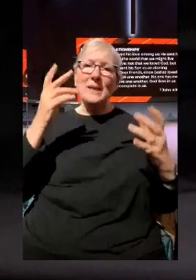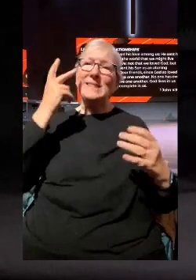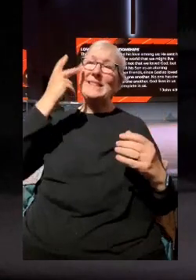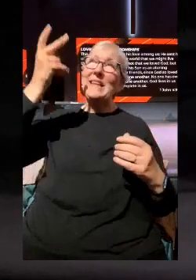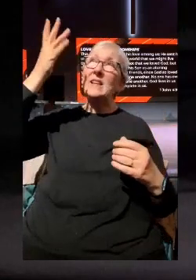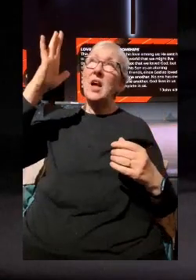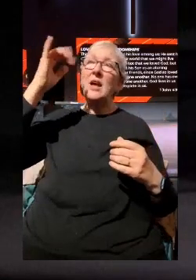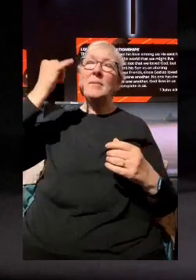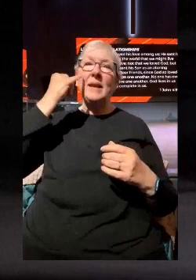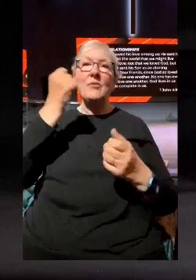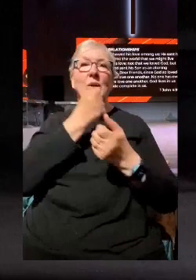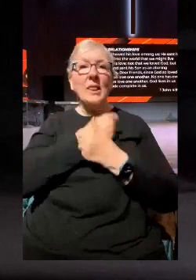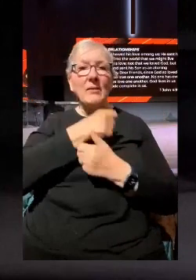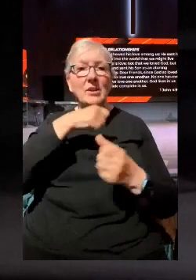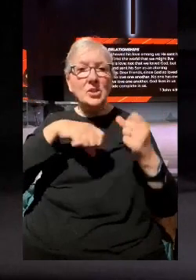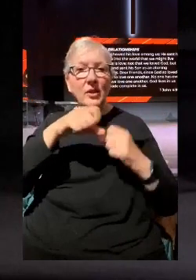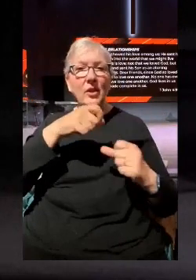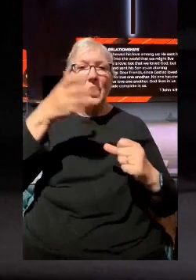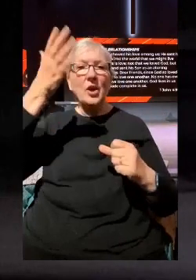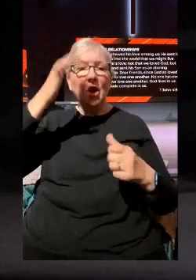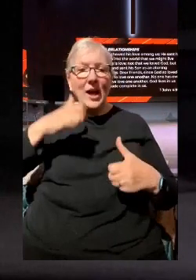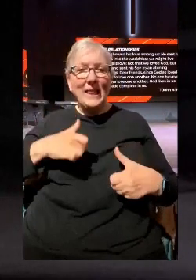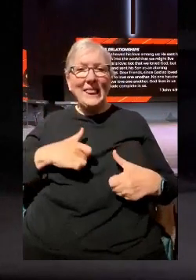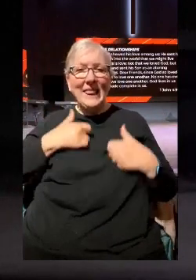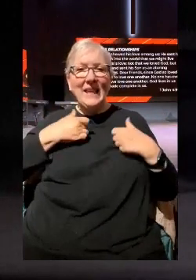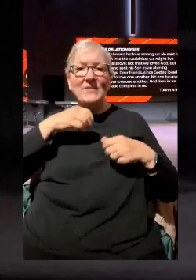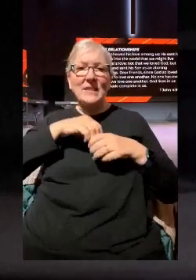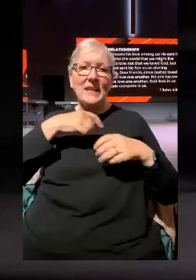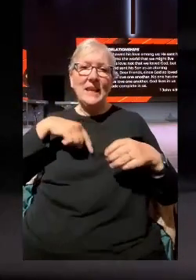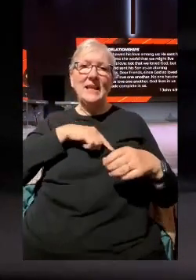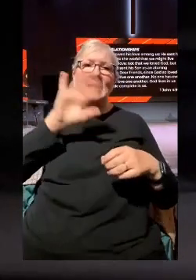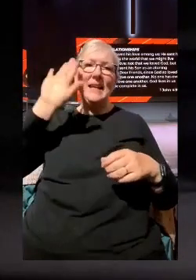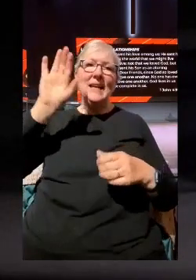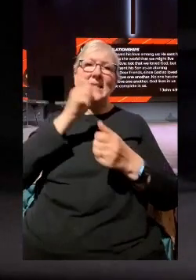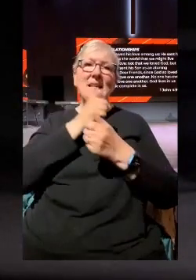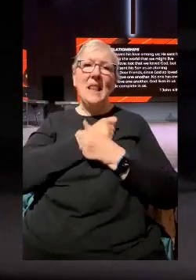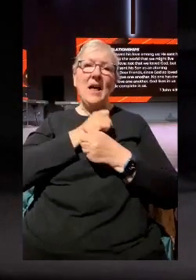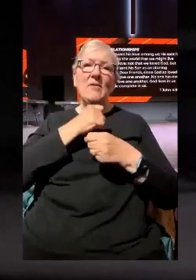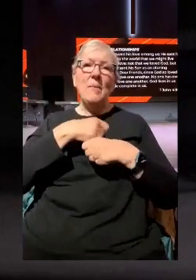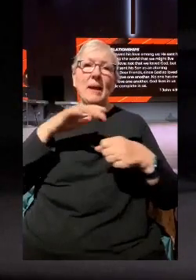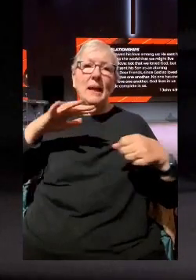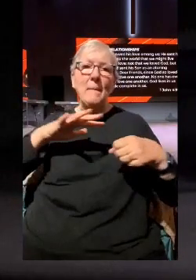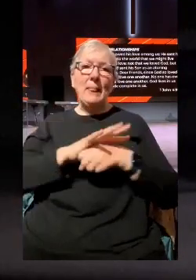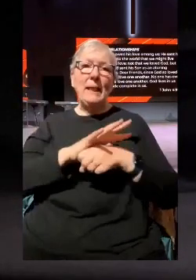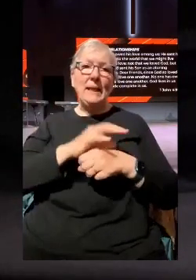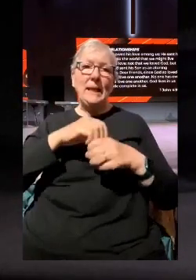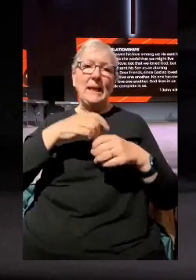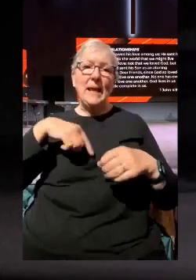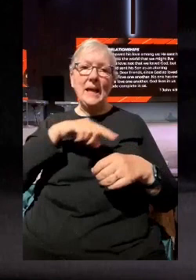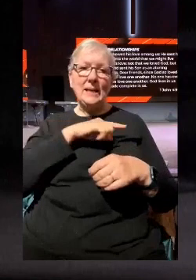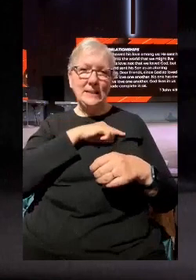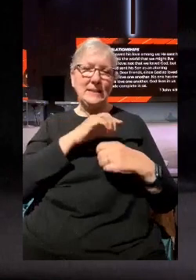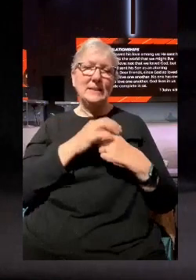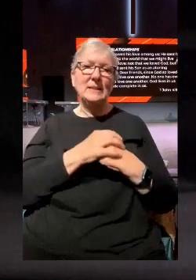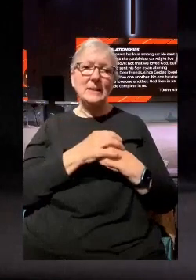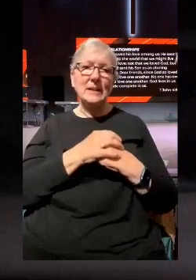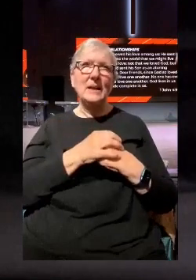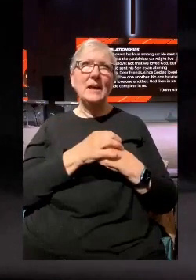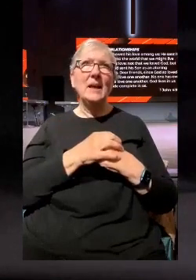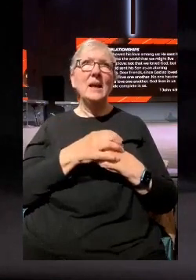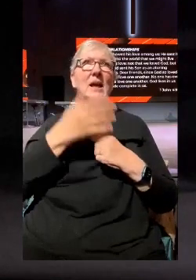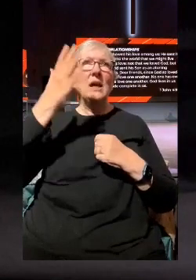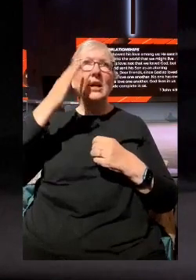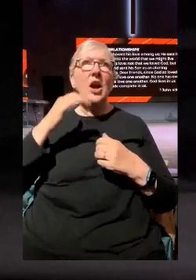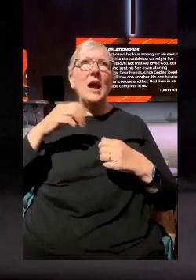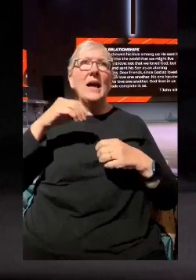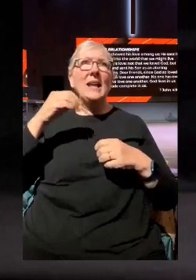love one another, God lives in us and his love is made complete in us. God forged a relationship with us